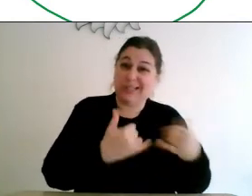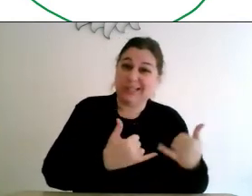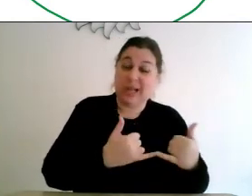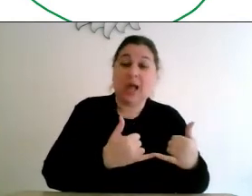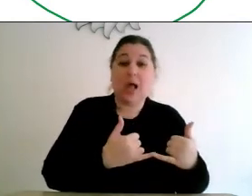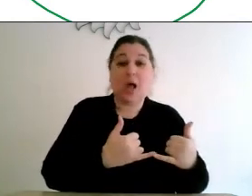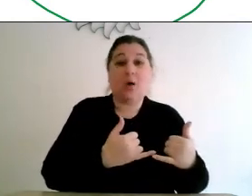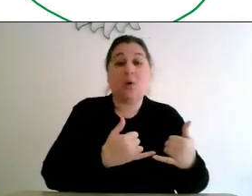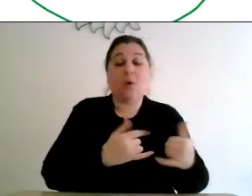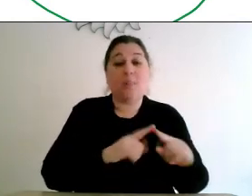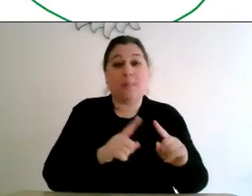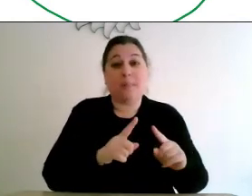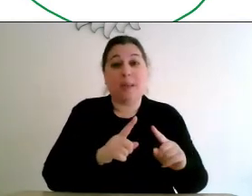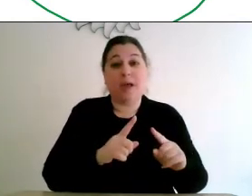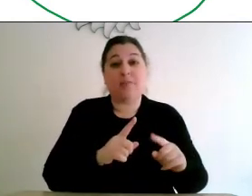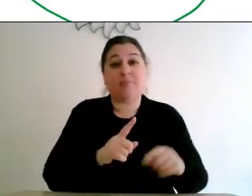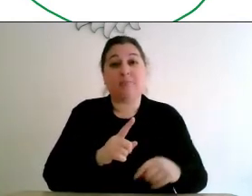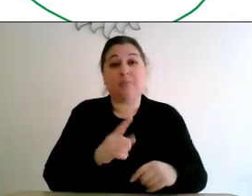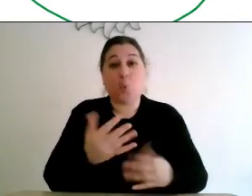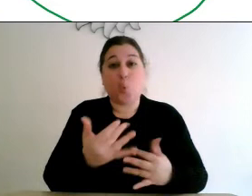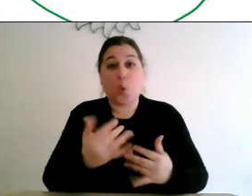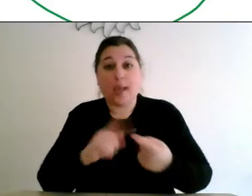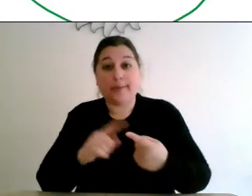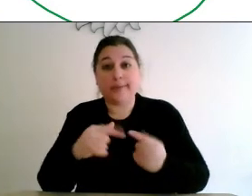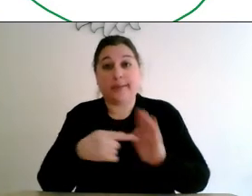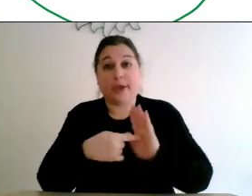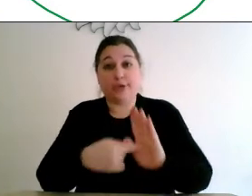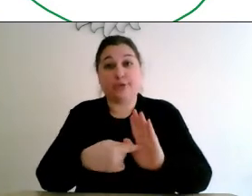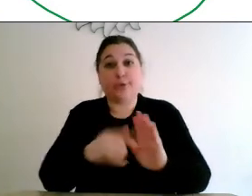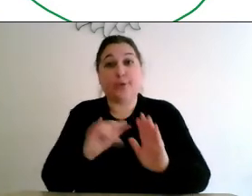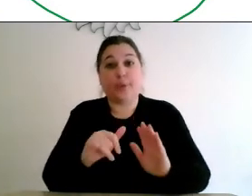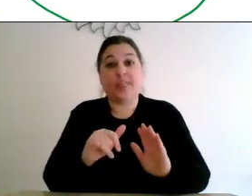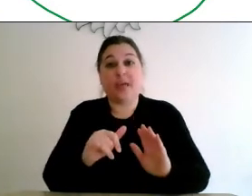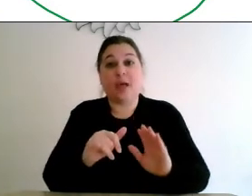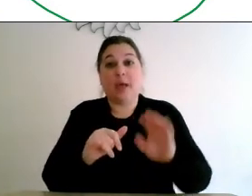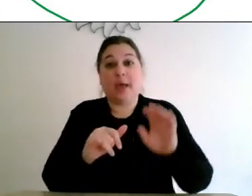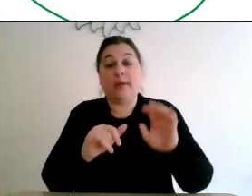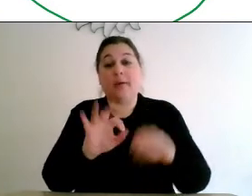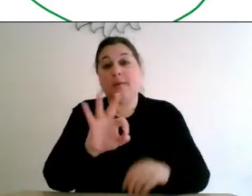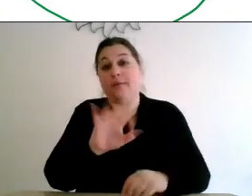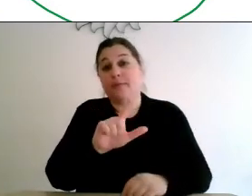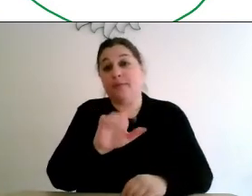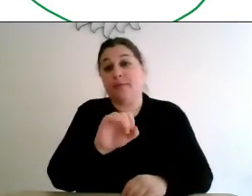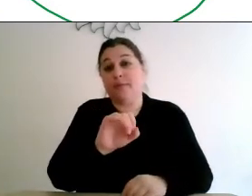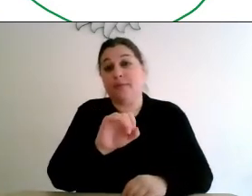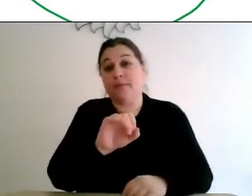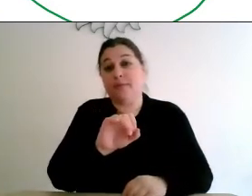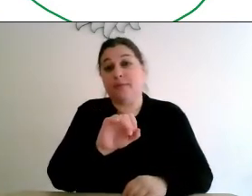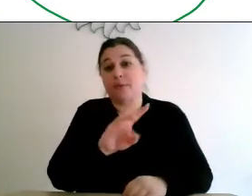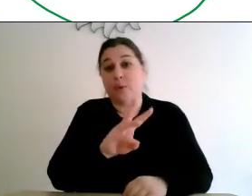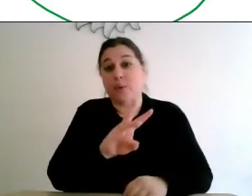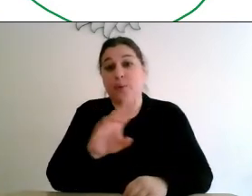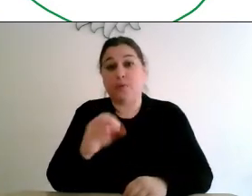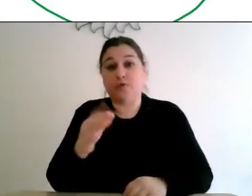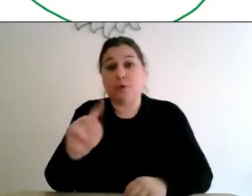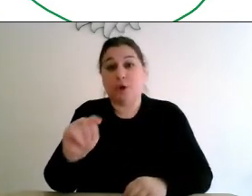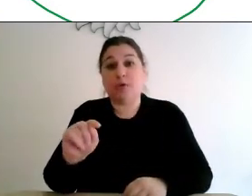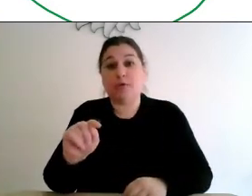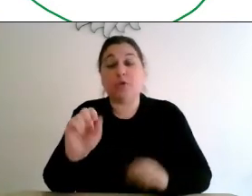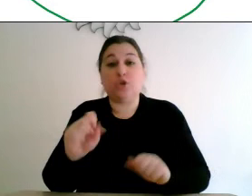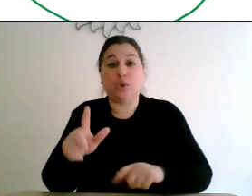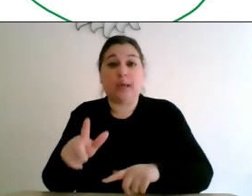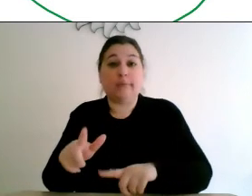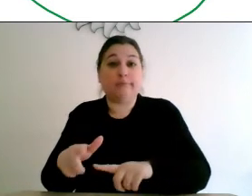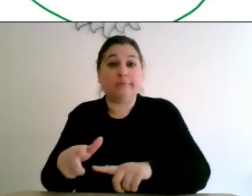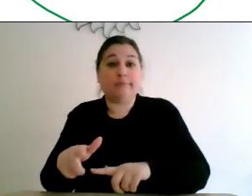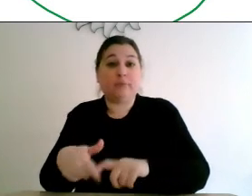flow chart and then stop it to memorize it, do that. Okay, do that. So press pause now to memorize, or wait